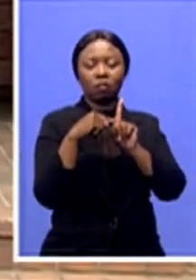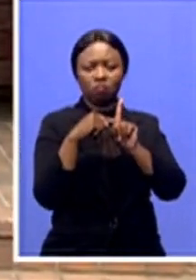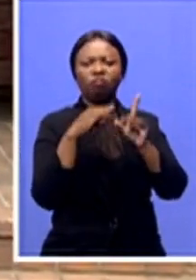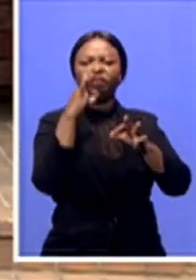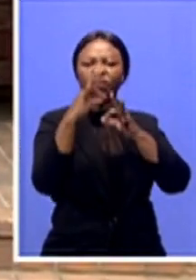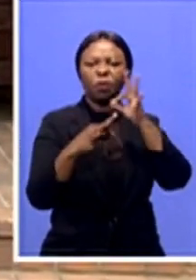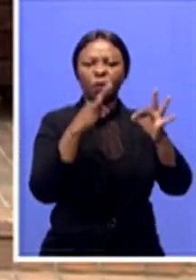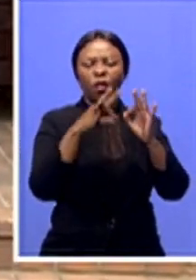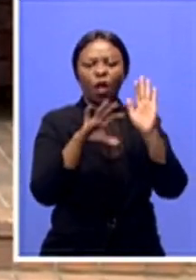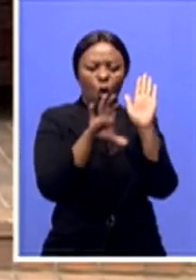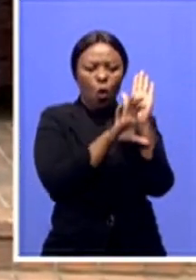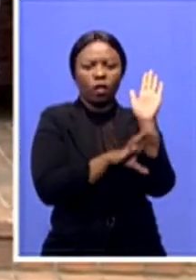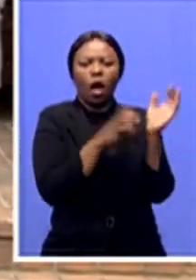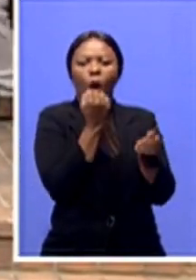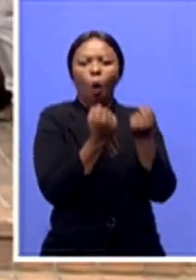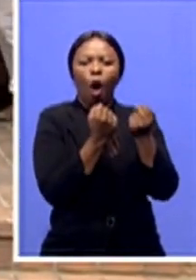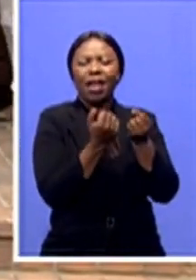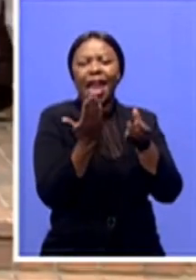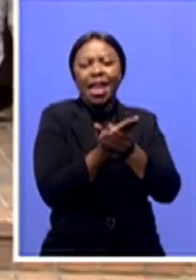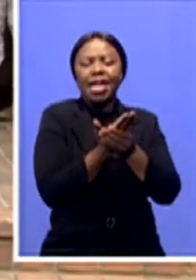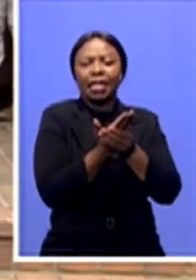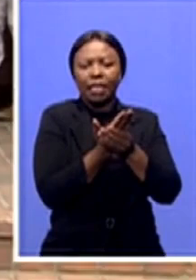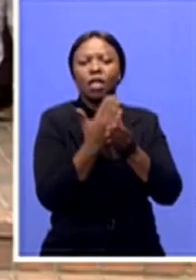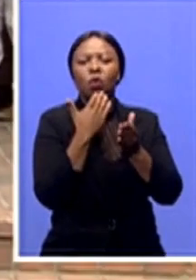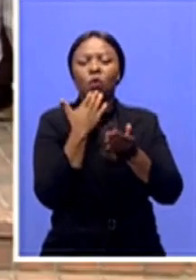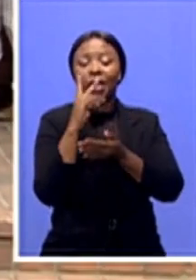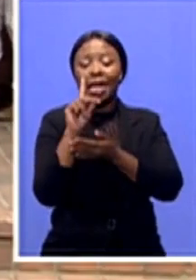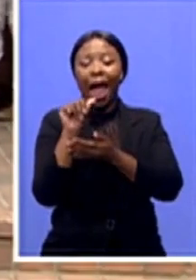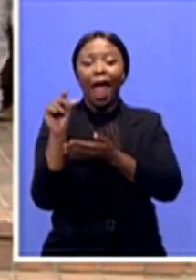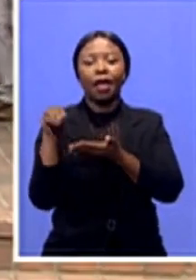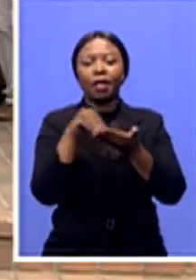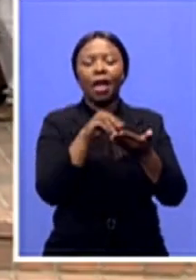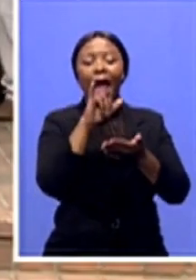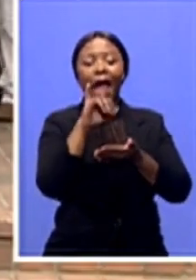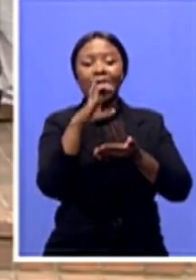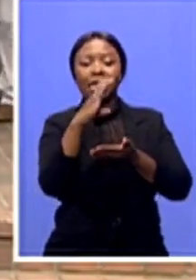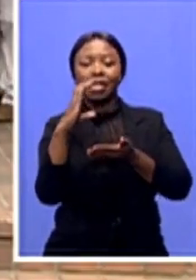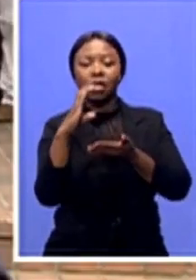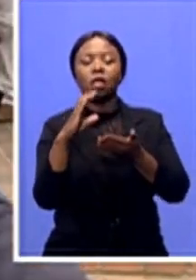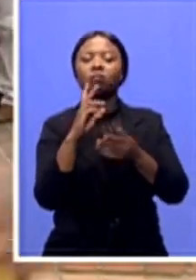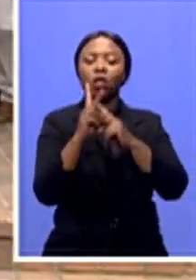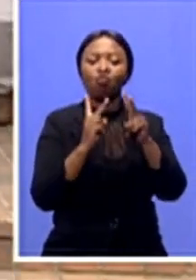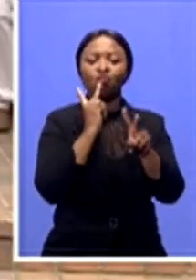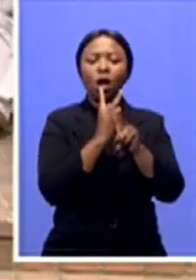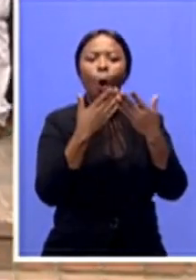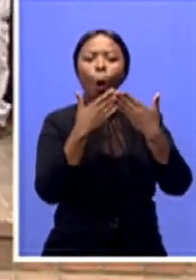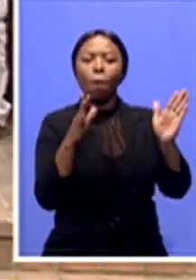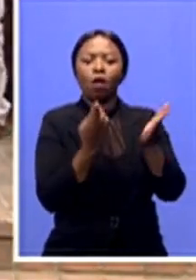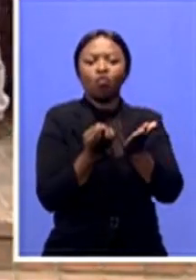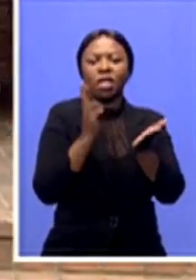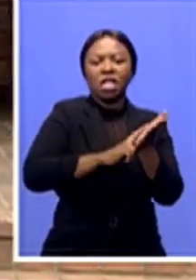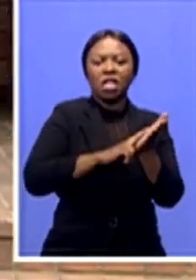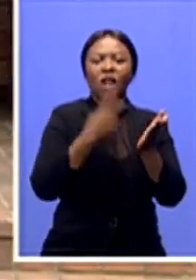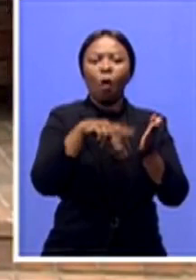case brought by the Democratic Alliance against the IEC for reopening up the re-registration of candidates, particularly which was seen